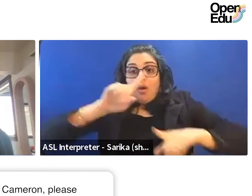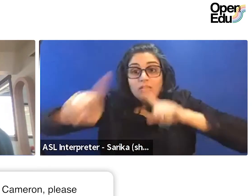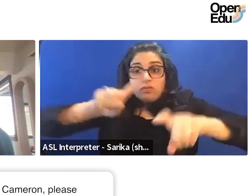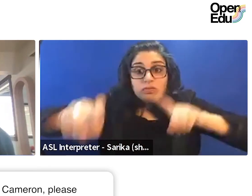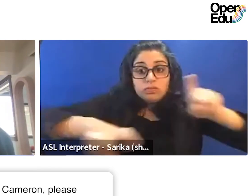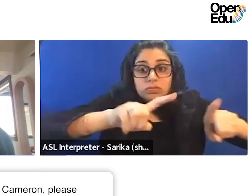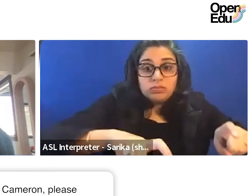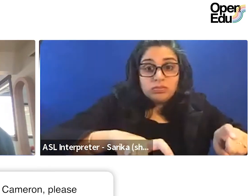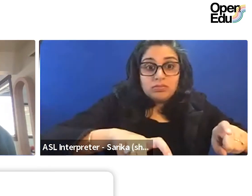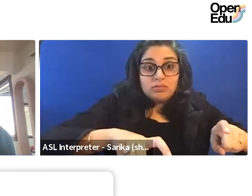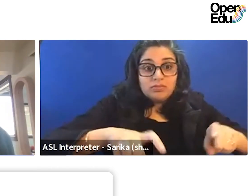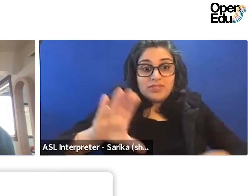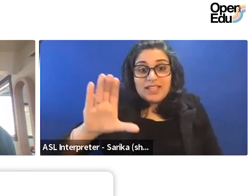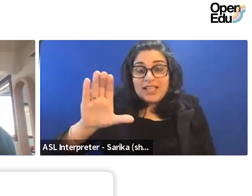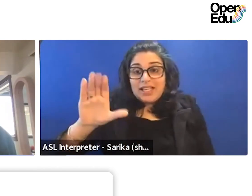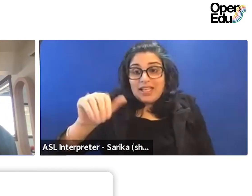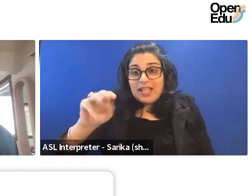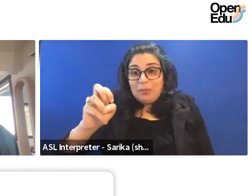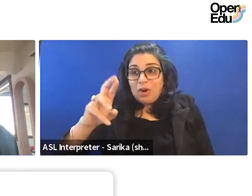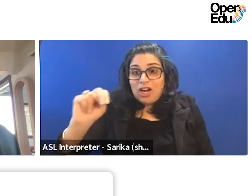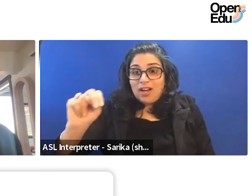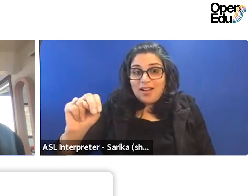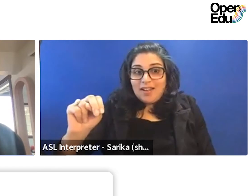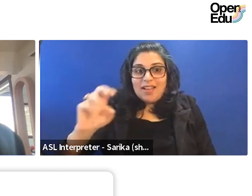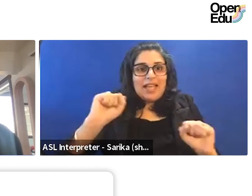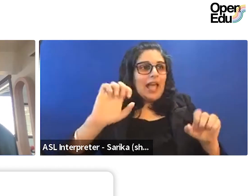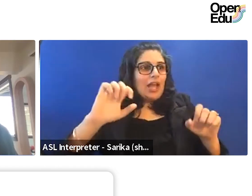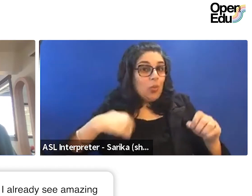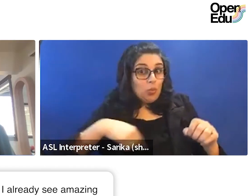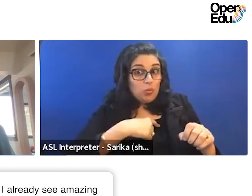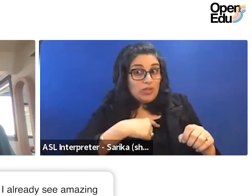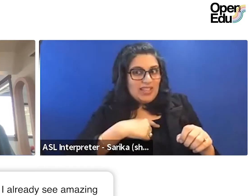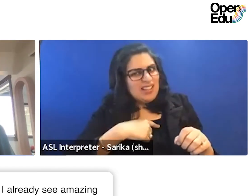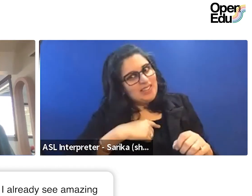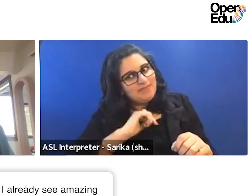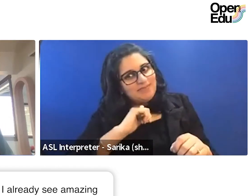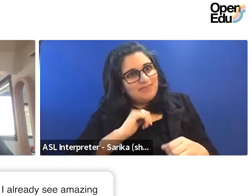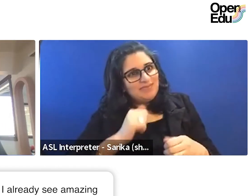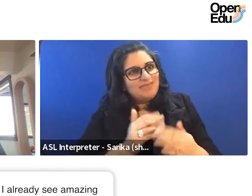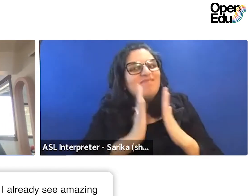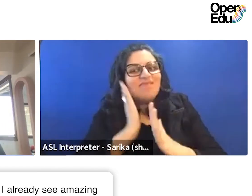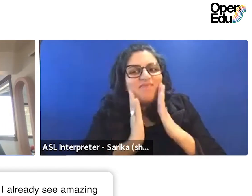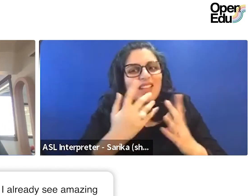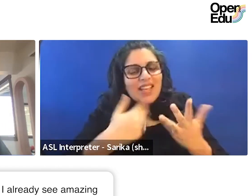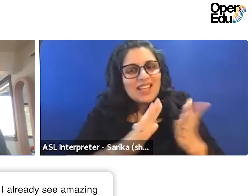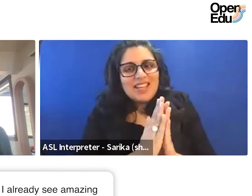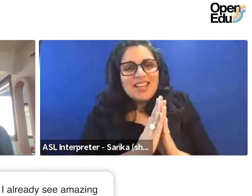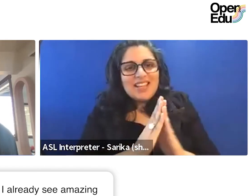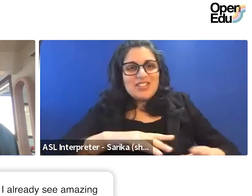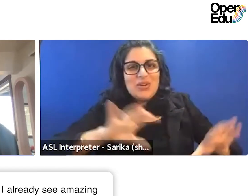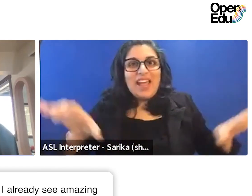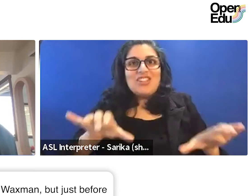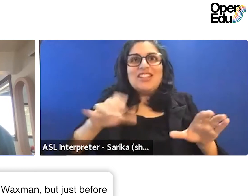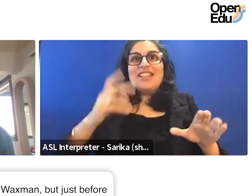Cameron, please take it from here. Can we shame them into action? And I already see amazing responses